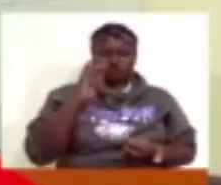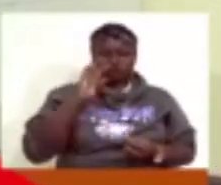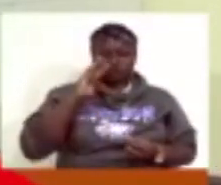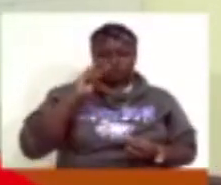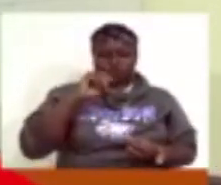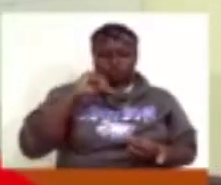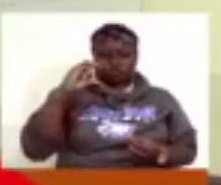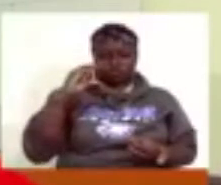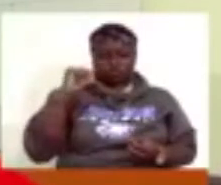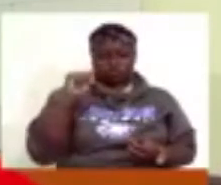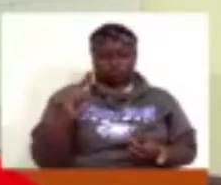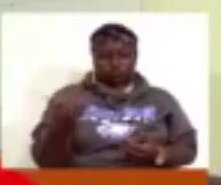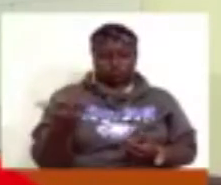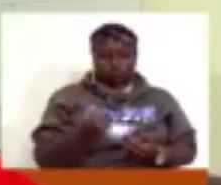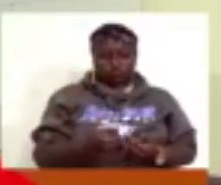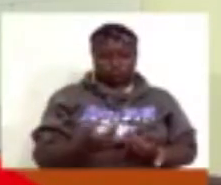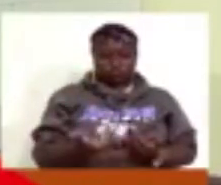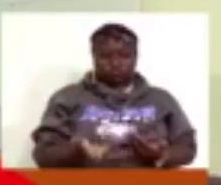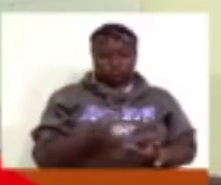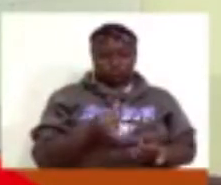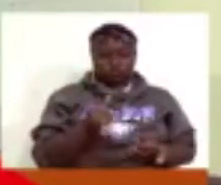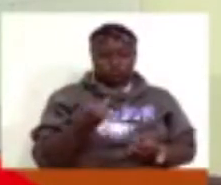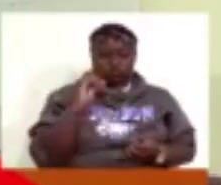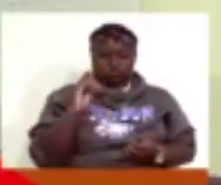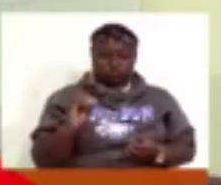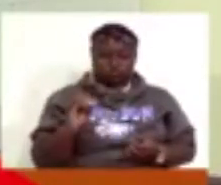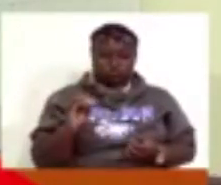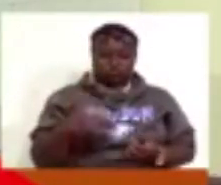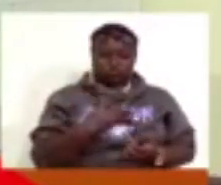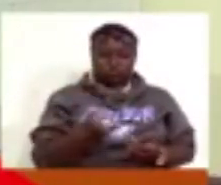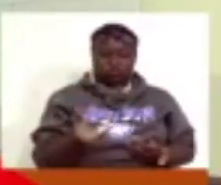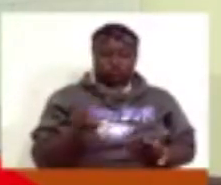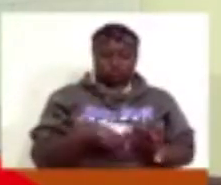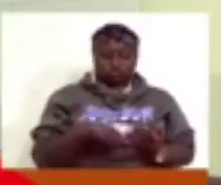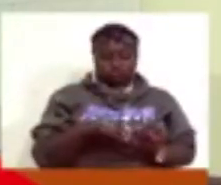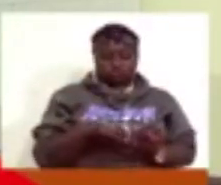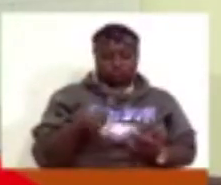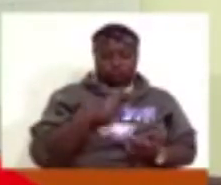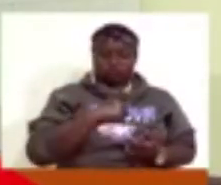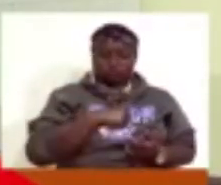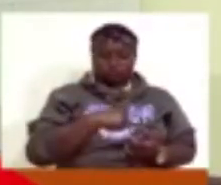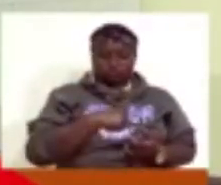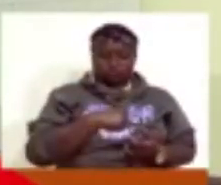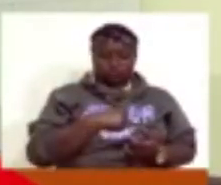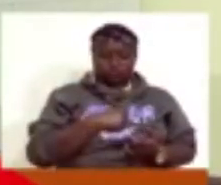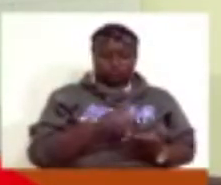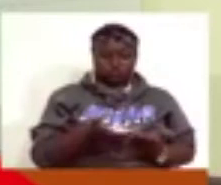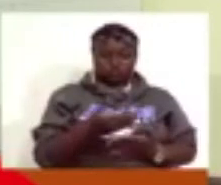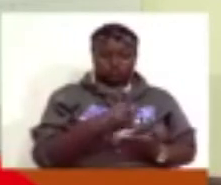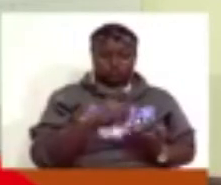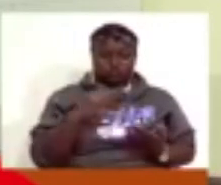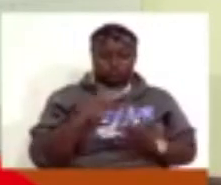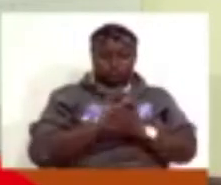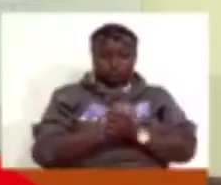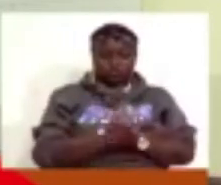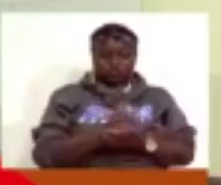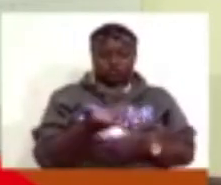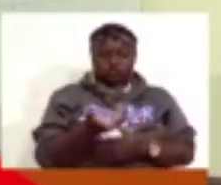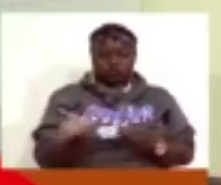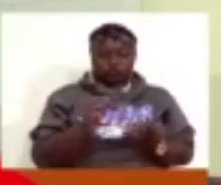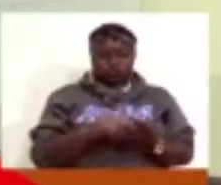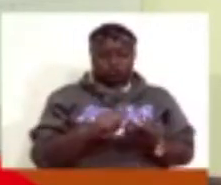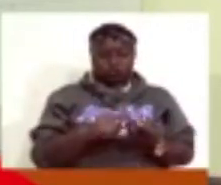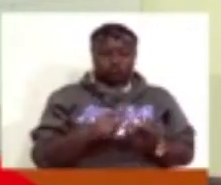even an MP. And therefore, the community had made a passionate plea to the party to ensure